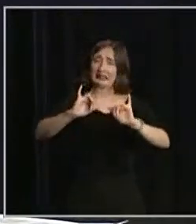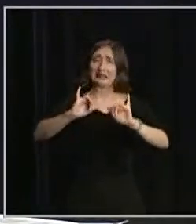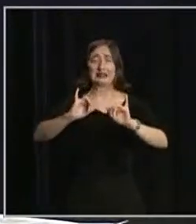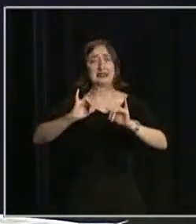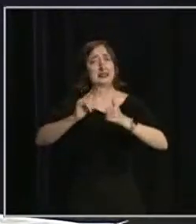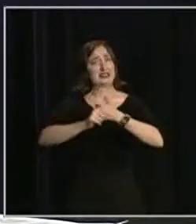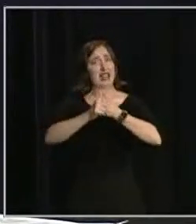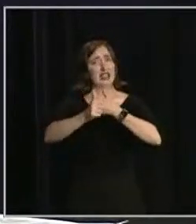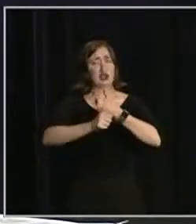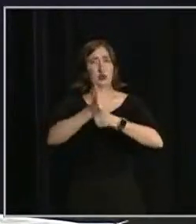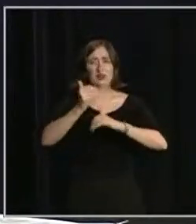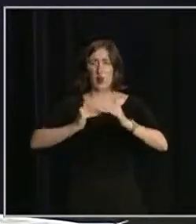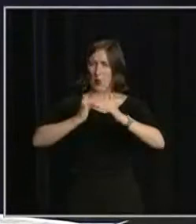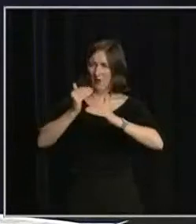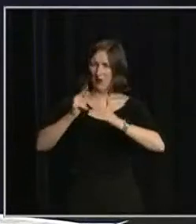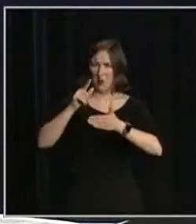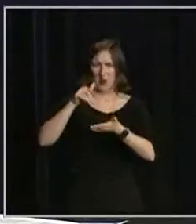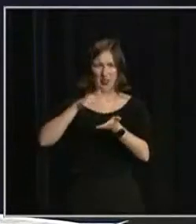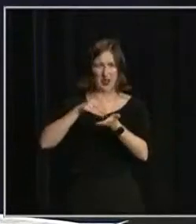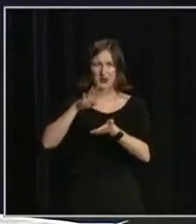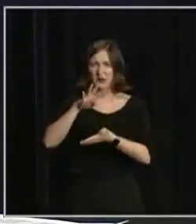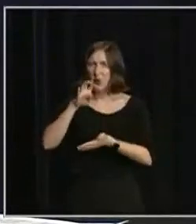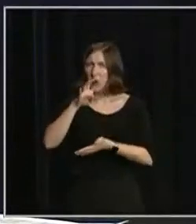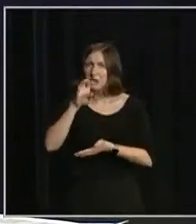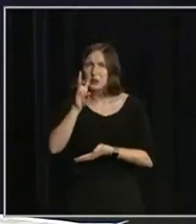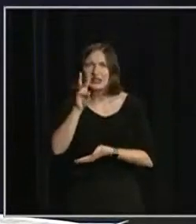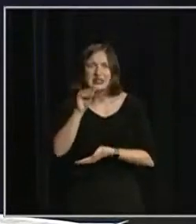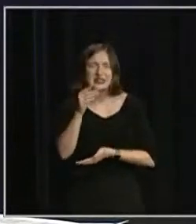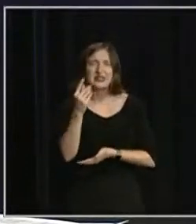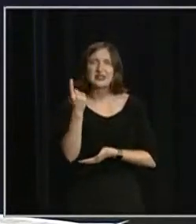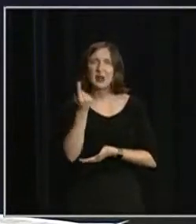1,416, something like that. Now,